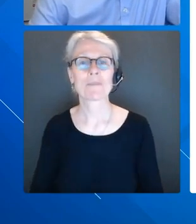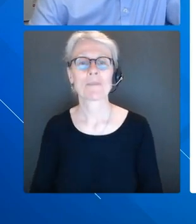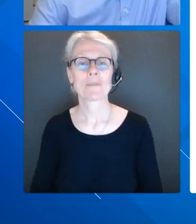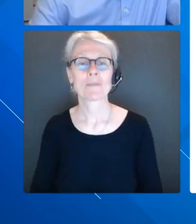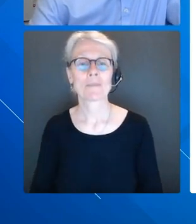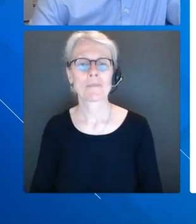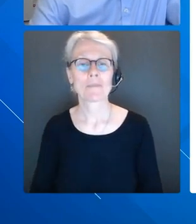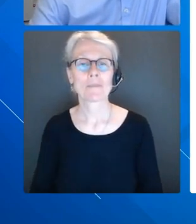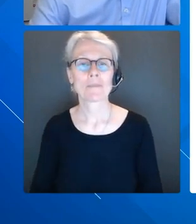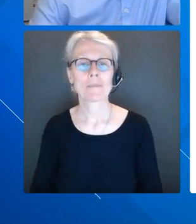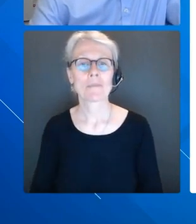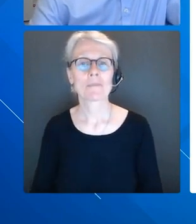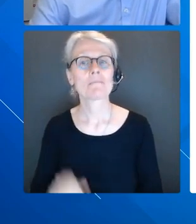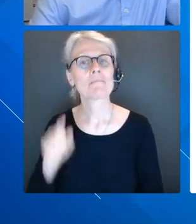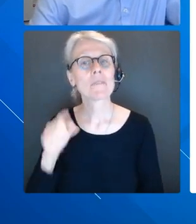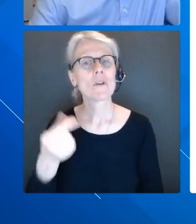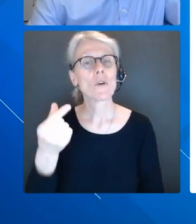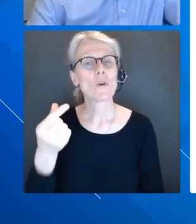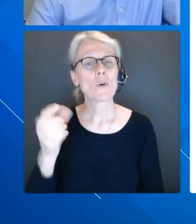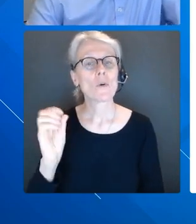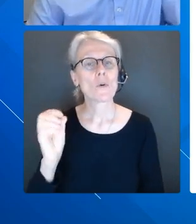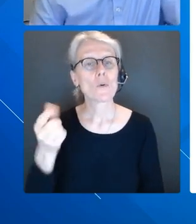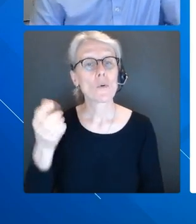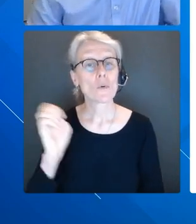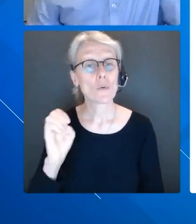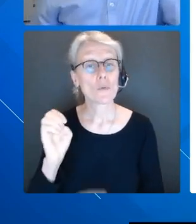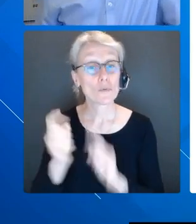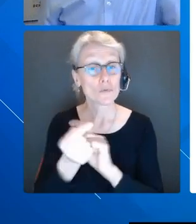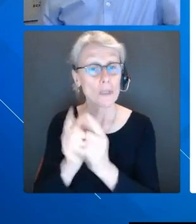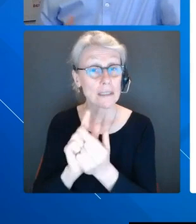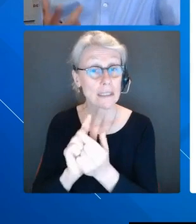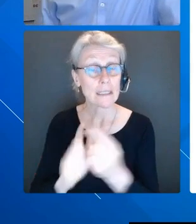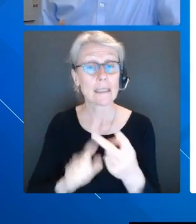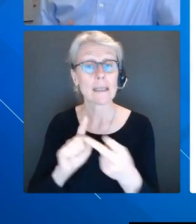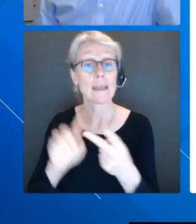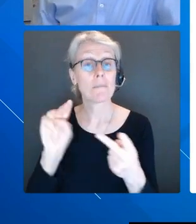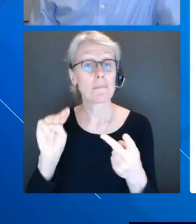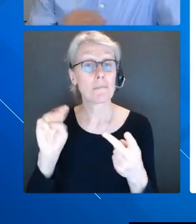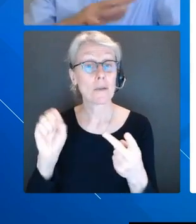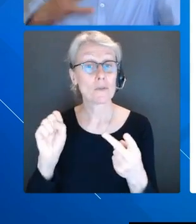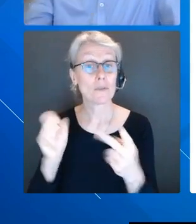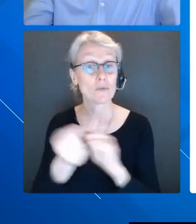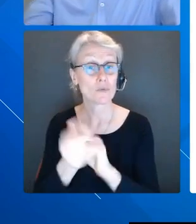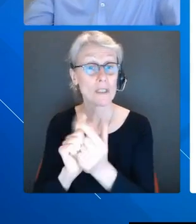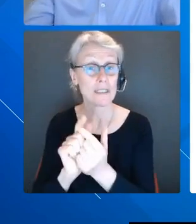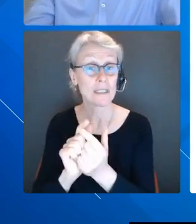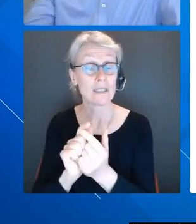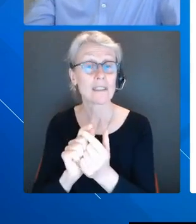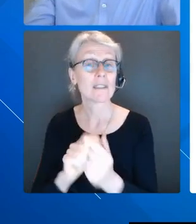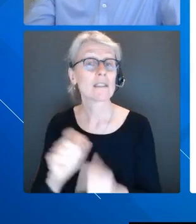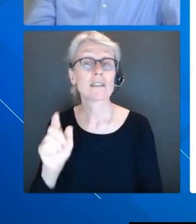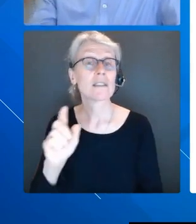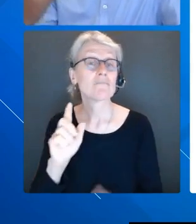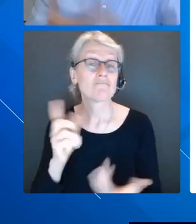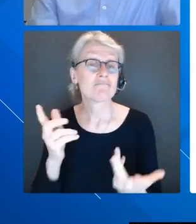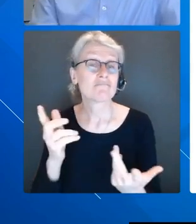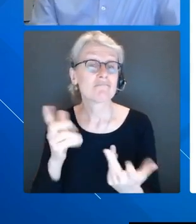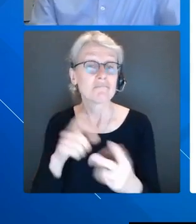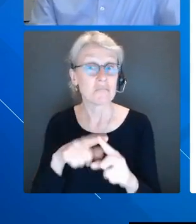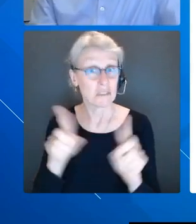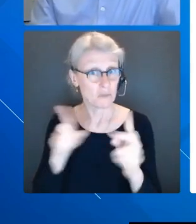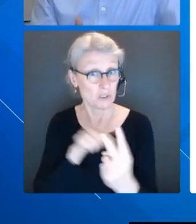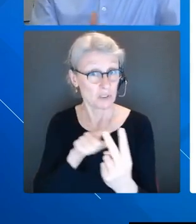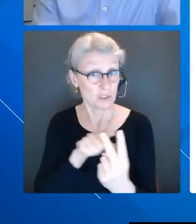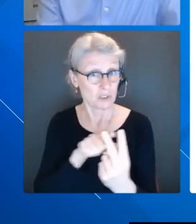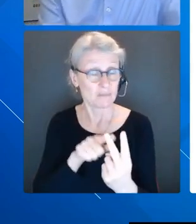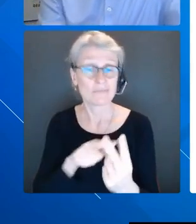Somebody asked difference between Google Translate and Microsoft Translator. Translate is just that. All it does is read